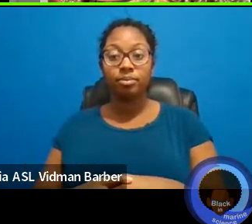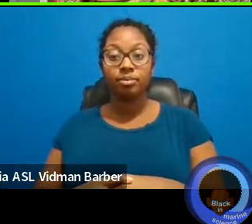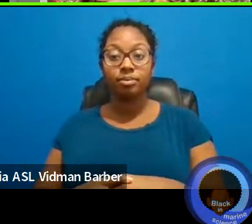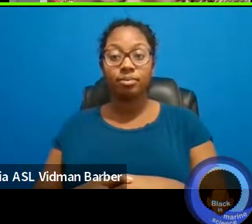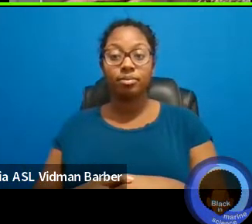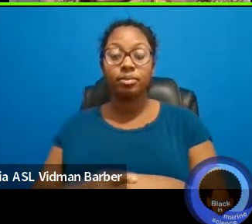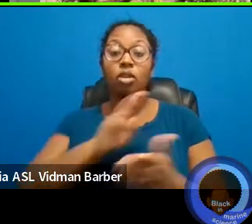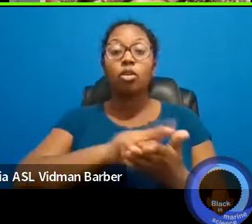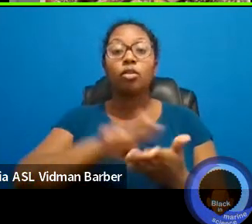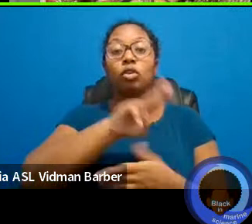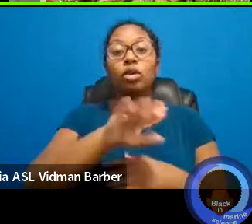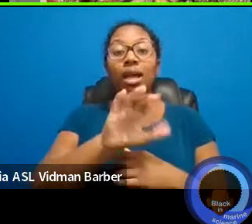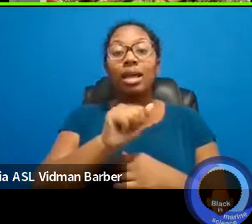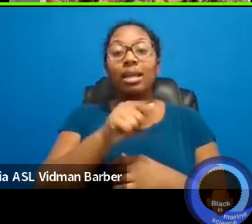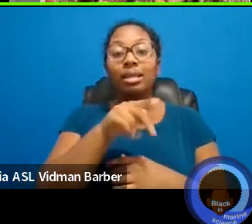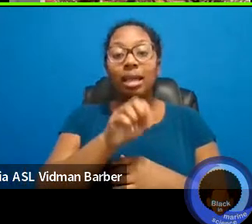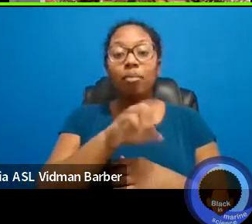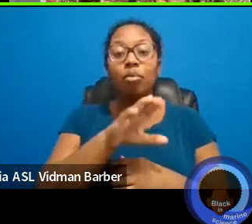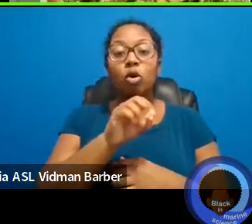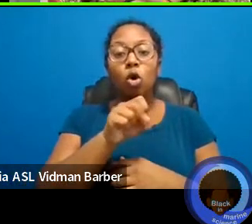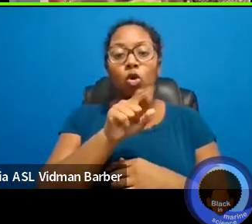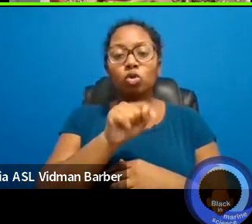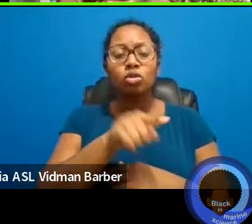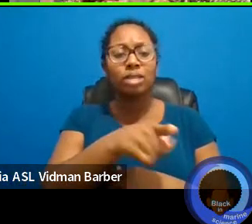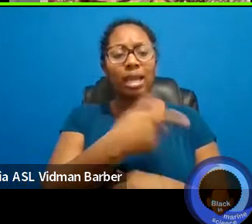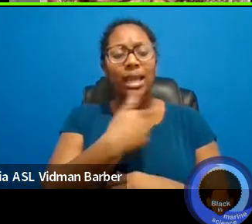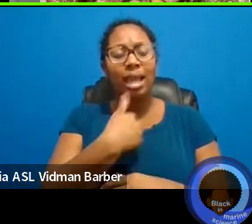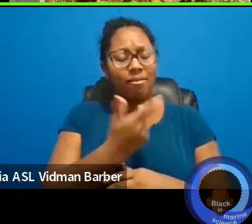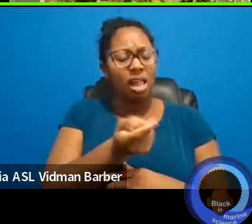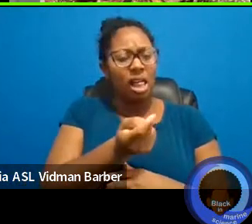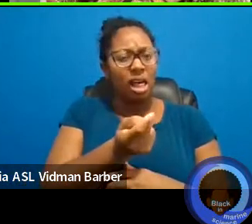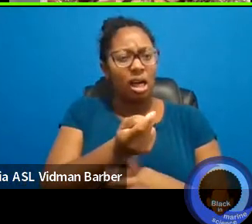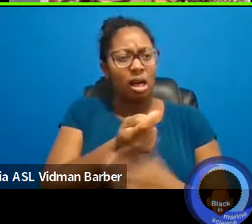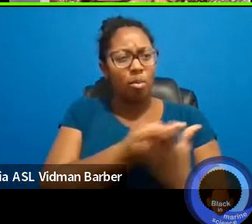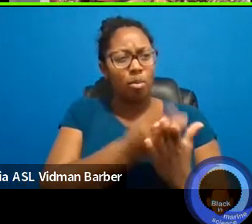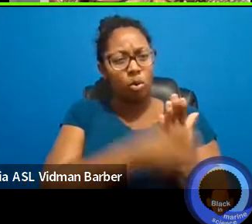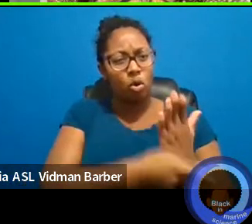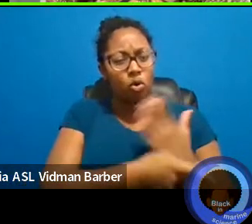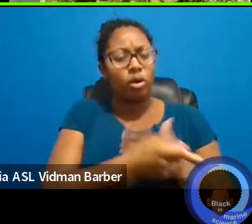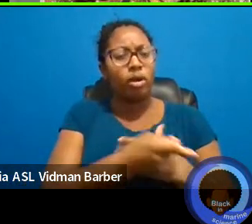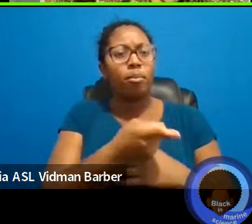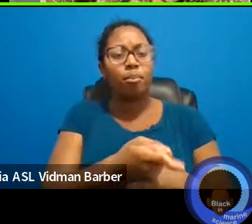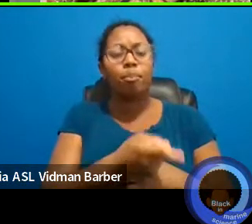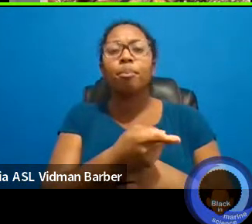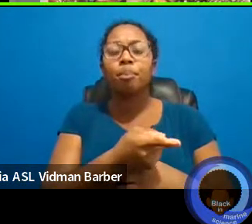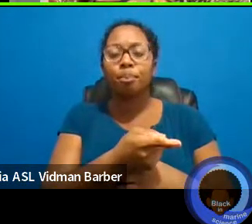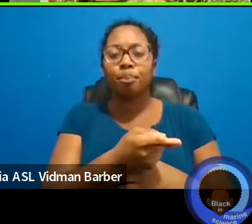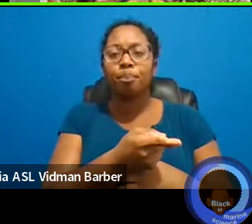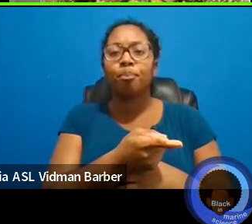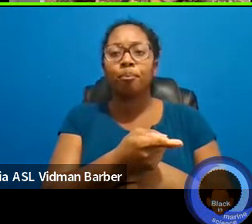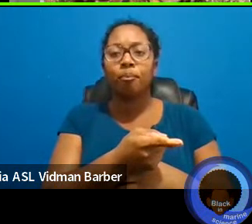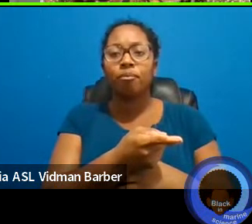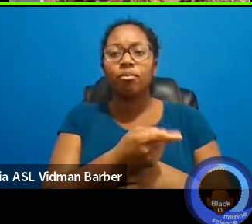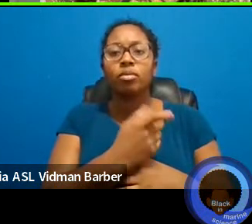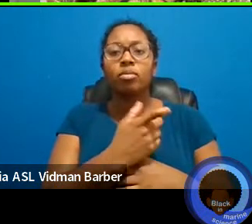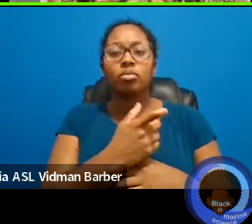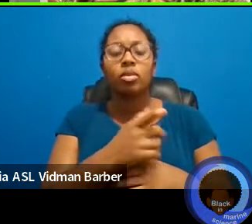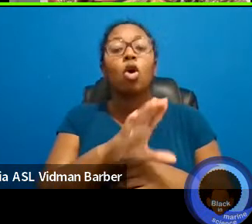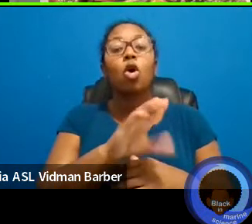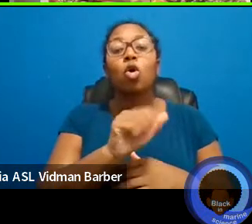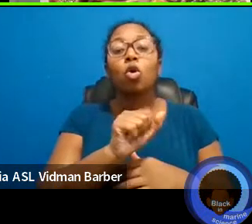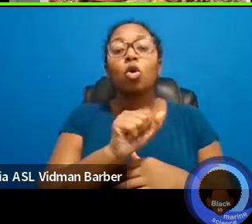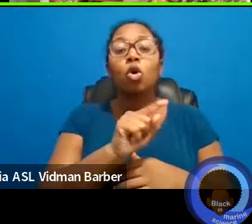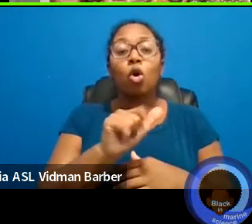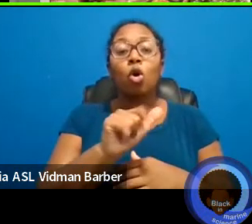a coastal management program. Now they have a center of excellence in ocean coastal resilience. And